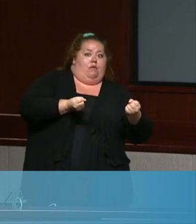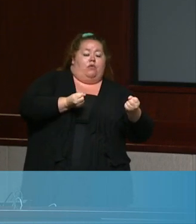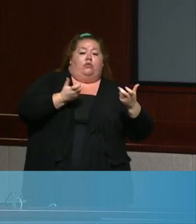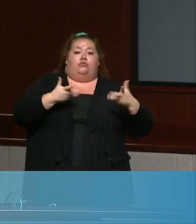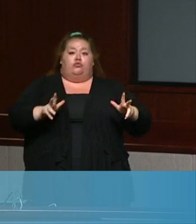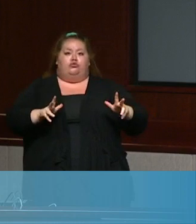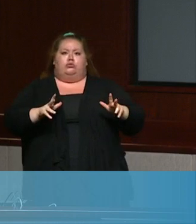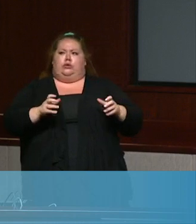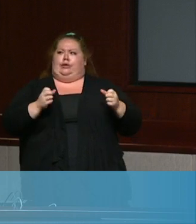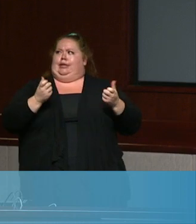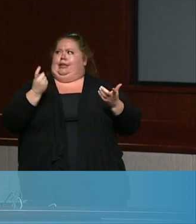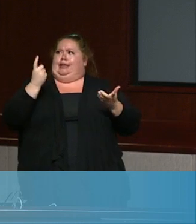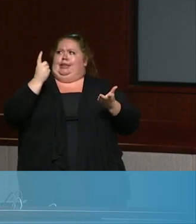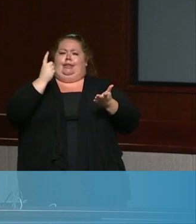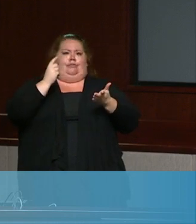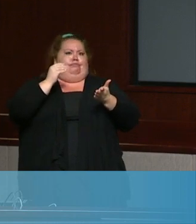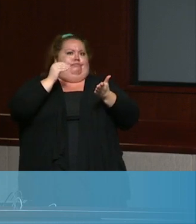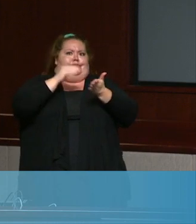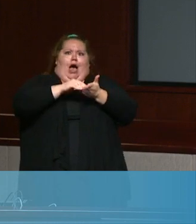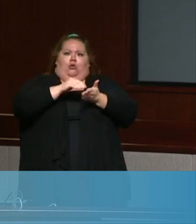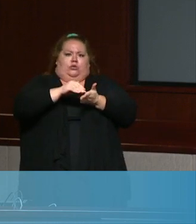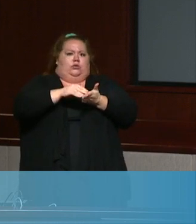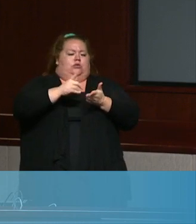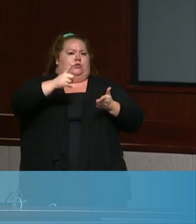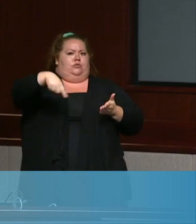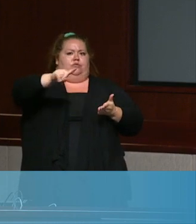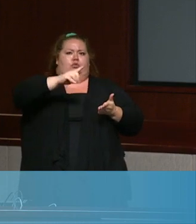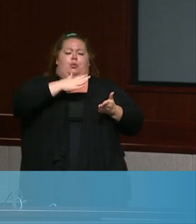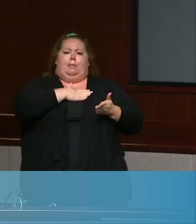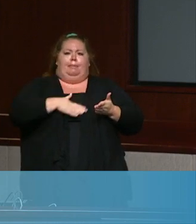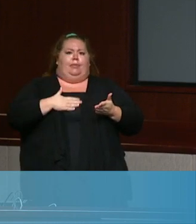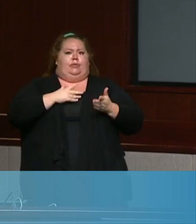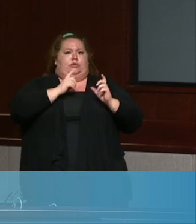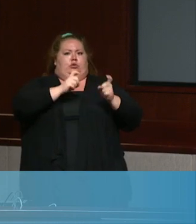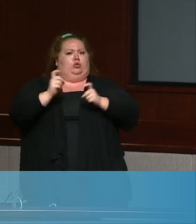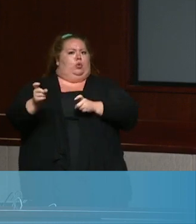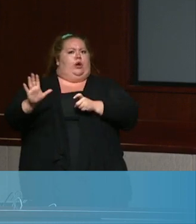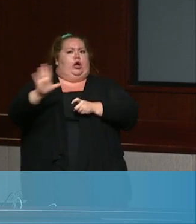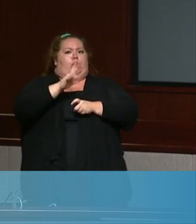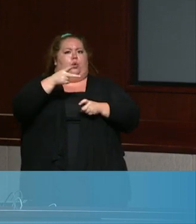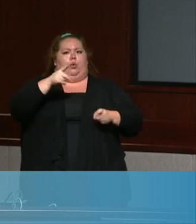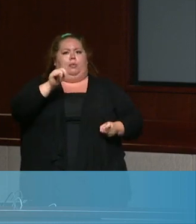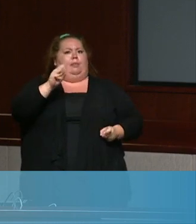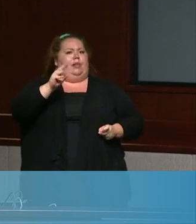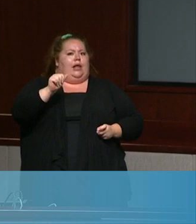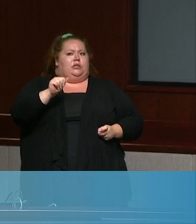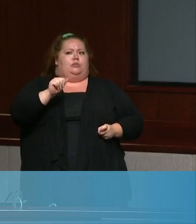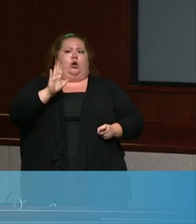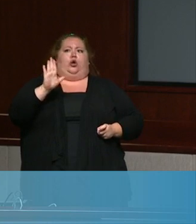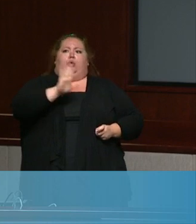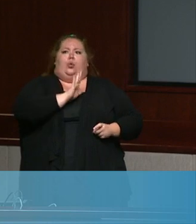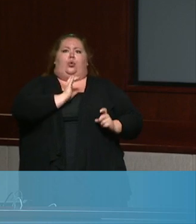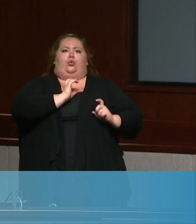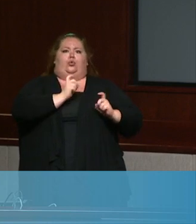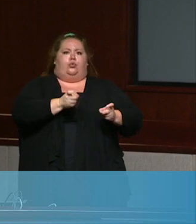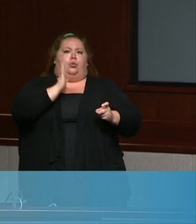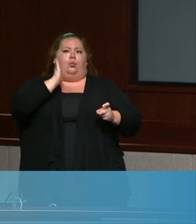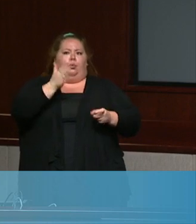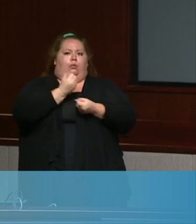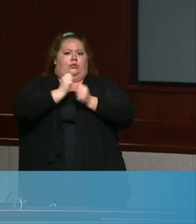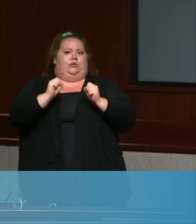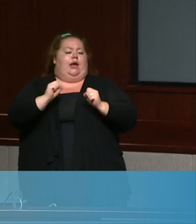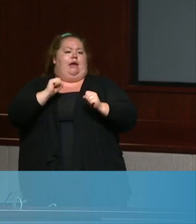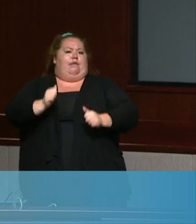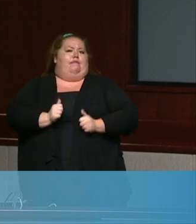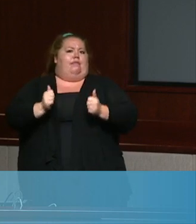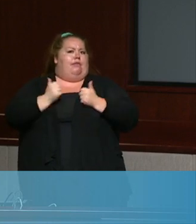thousands of you, please donate your plasma. Your donation will save lives for those